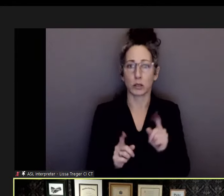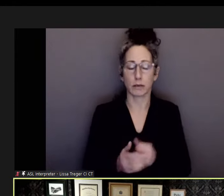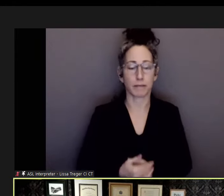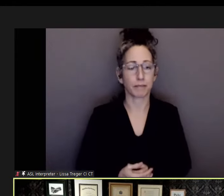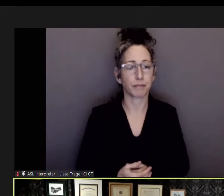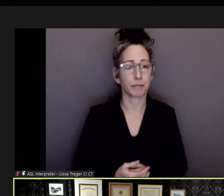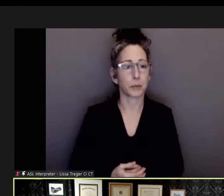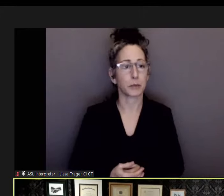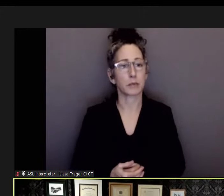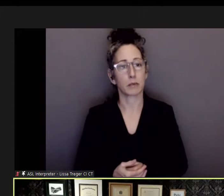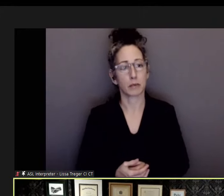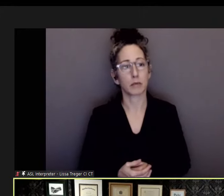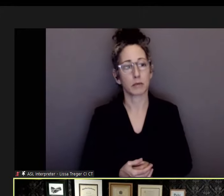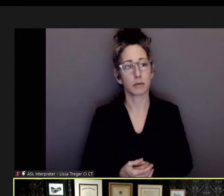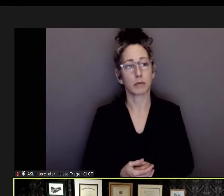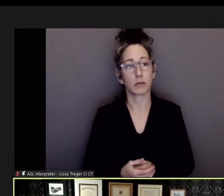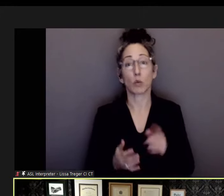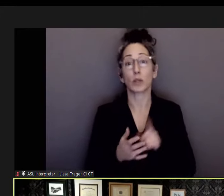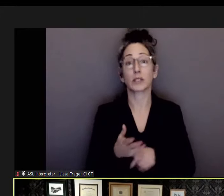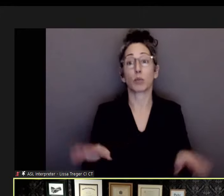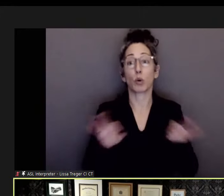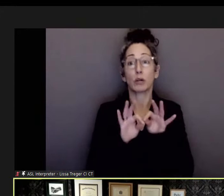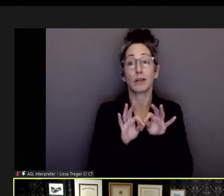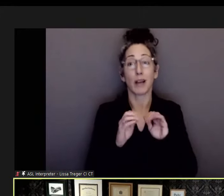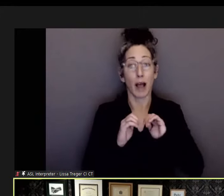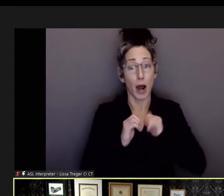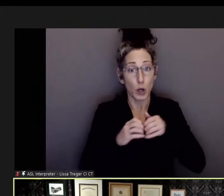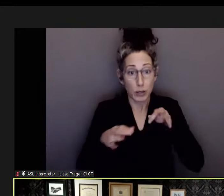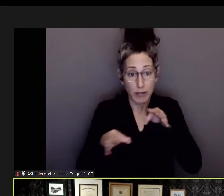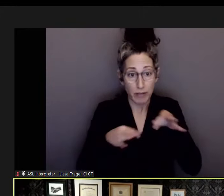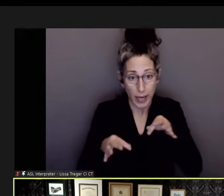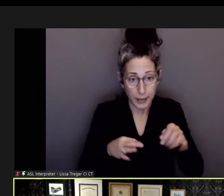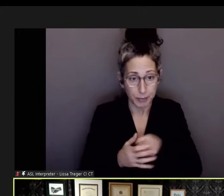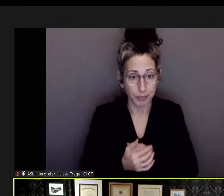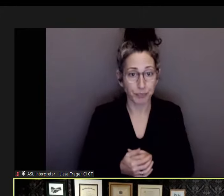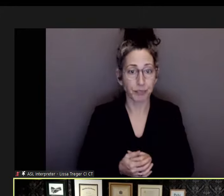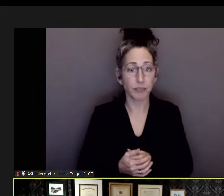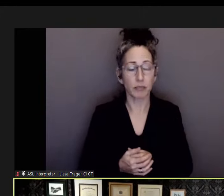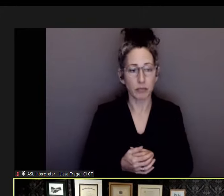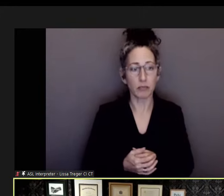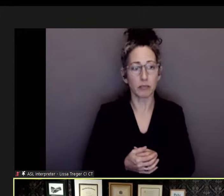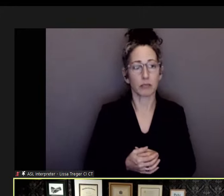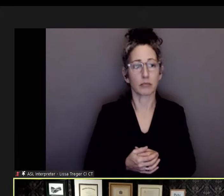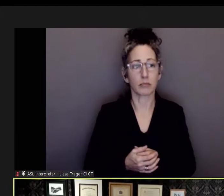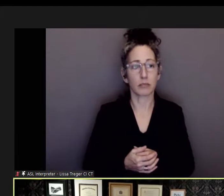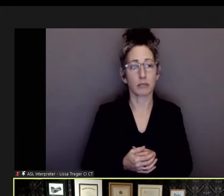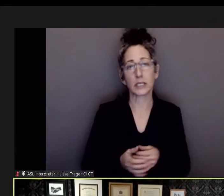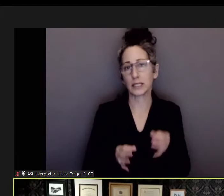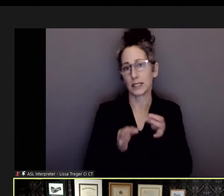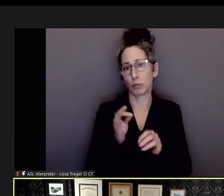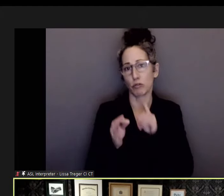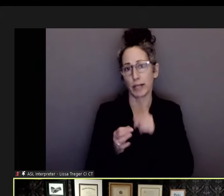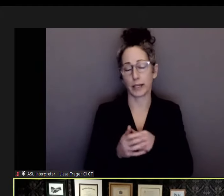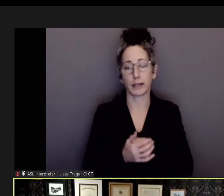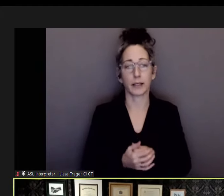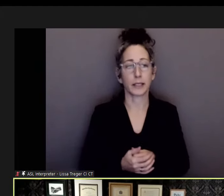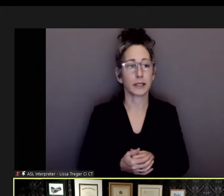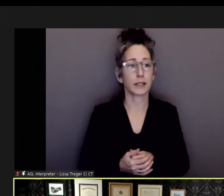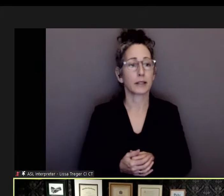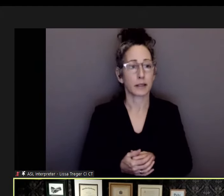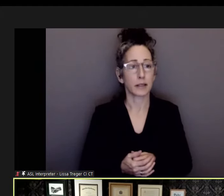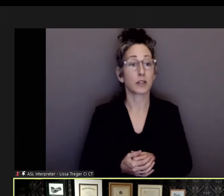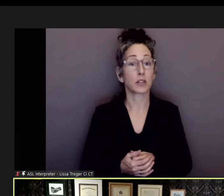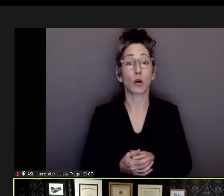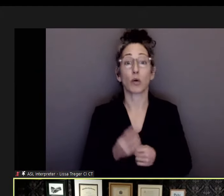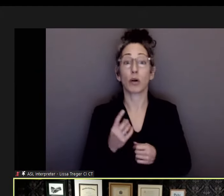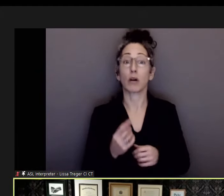Now, what's important, of course, is how do you define your case? And so we defined the case. It's actually very simple. To be a case